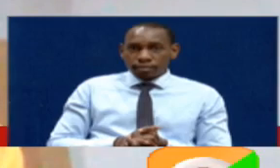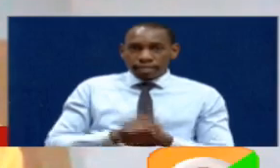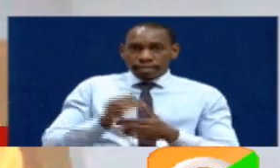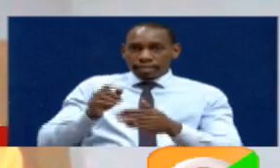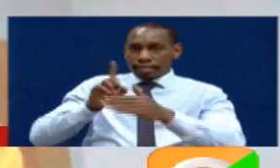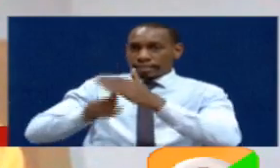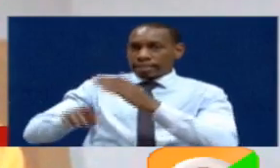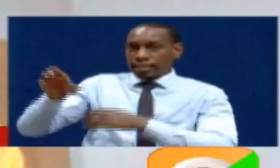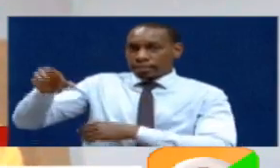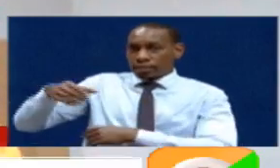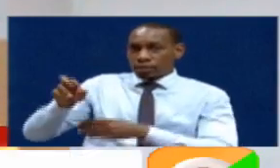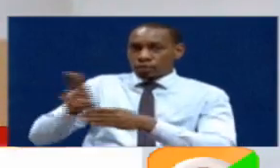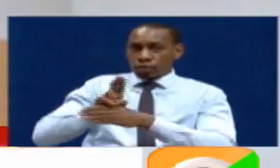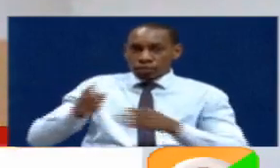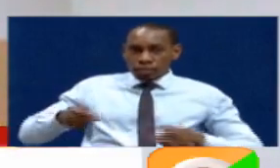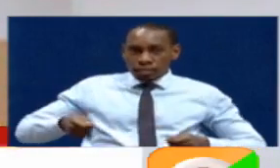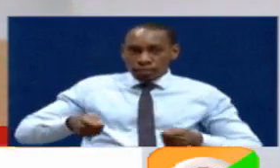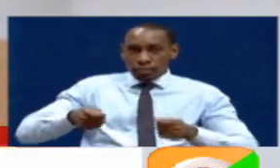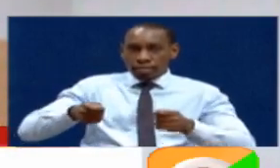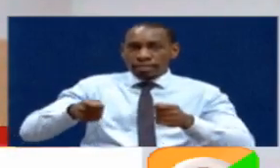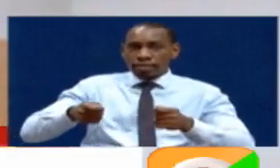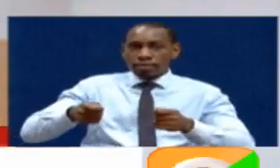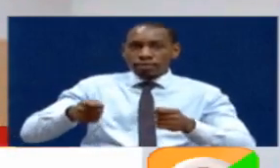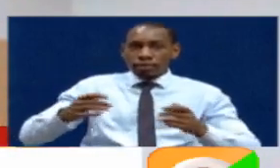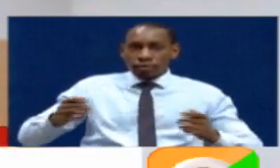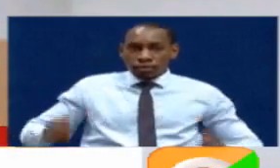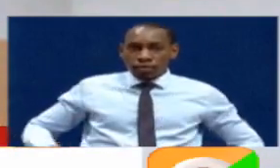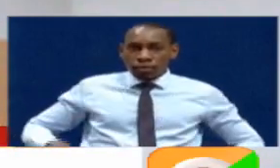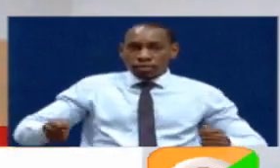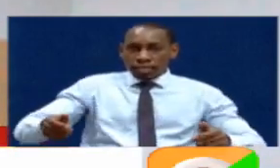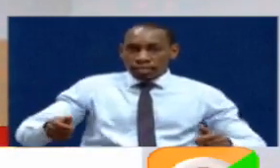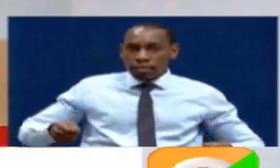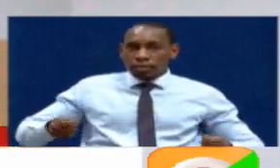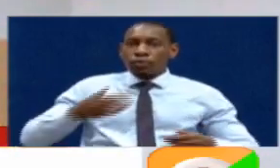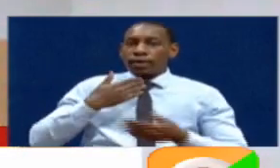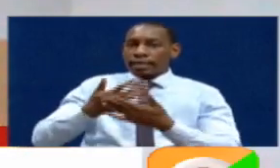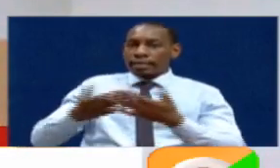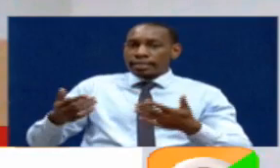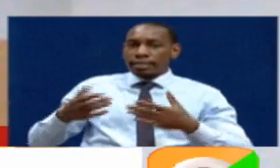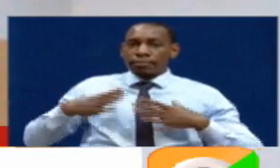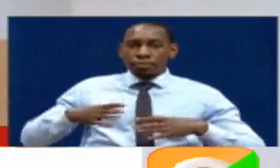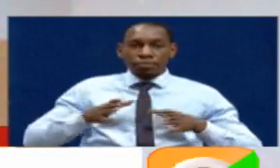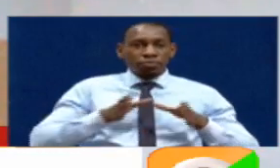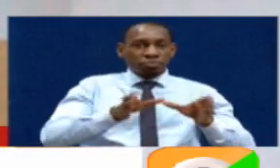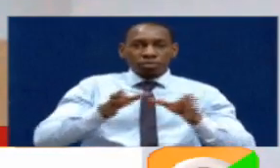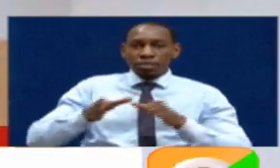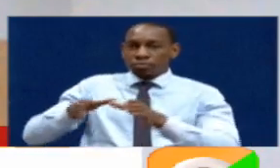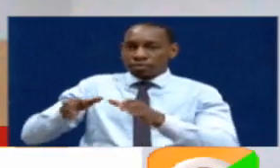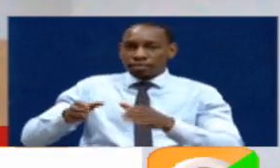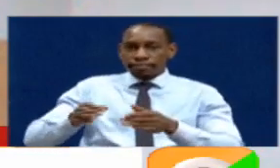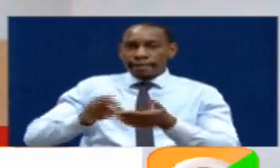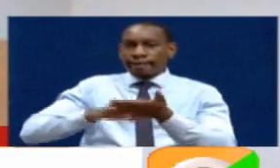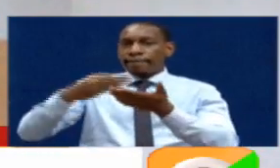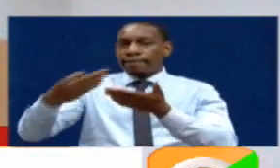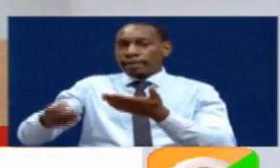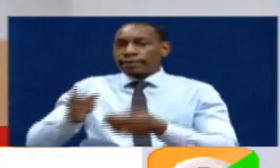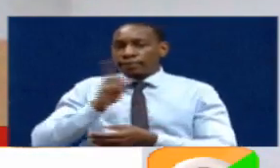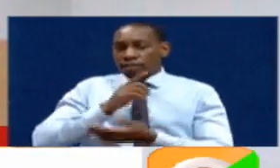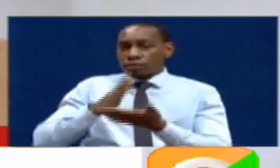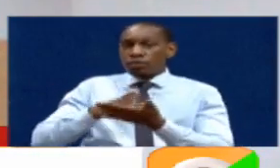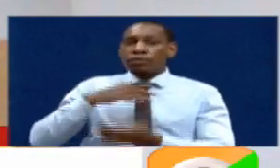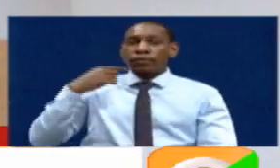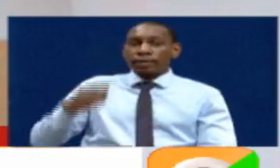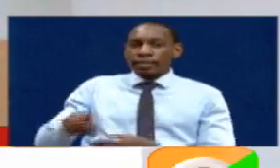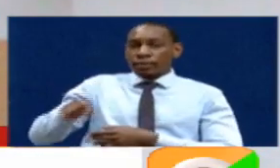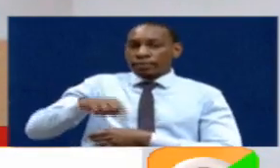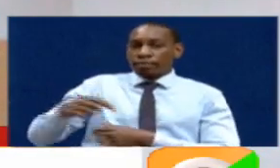supermarket, and I was on a wheelchair where you're trying to rush and get stuff, and people pushed me off the wheelchair, and I fell down, and it was quite funny because